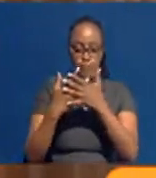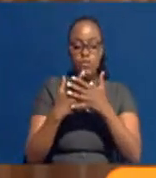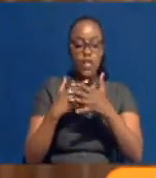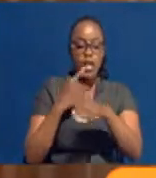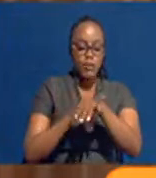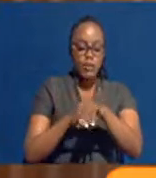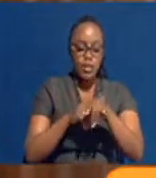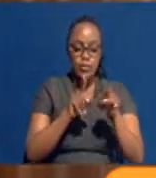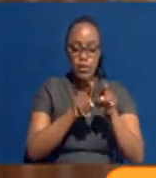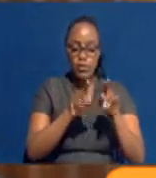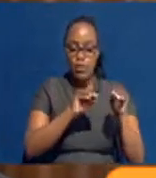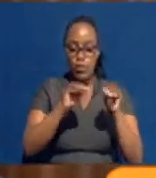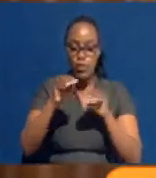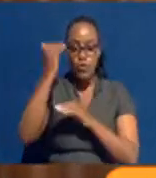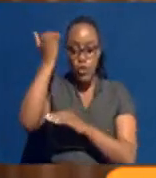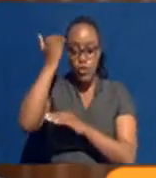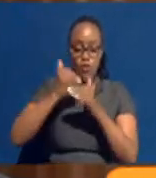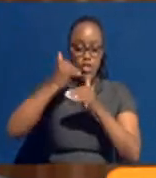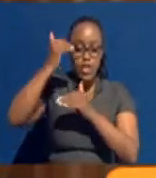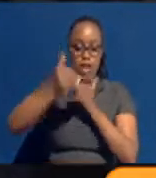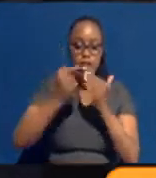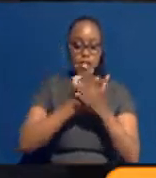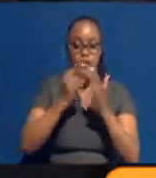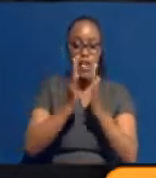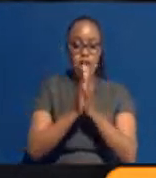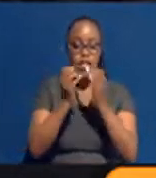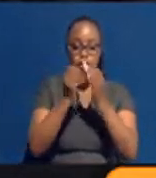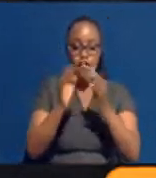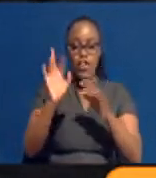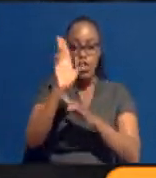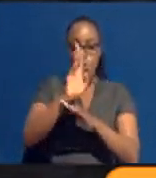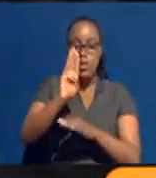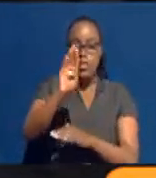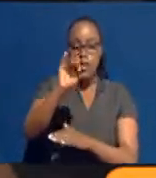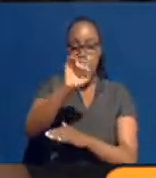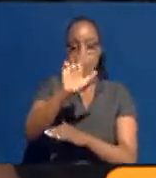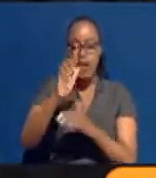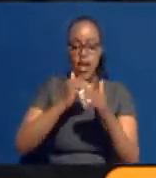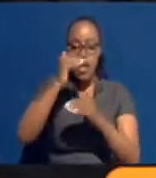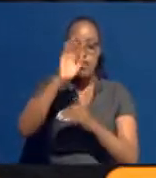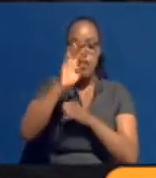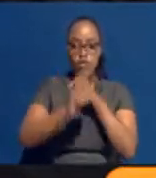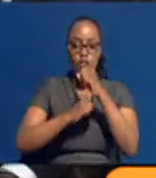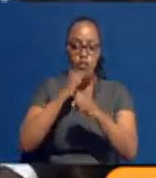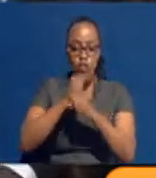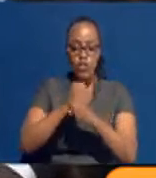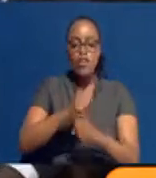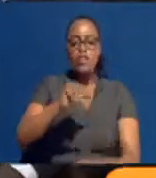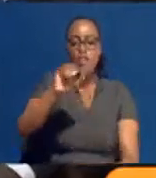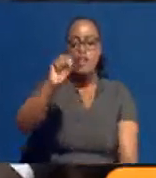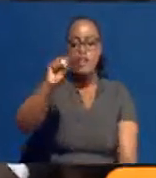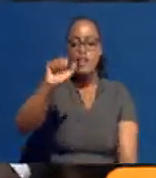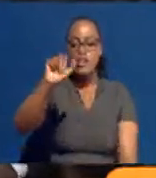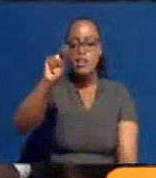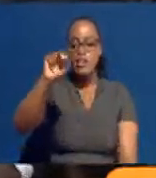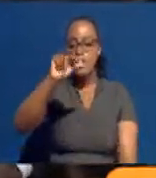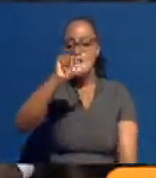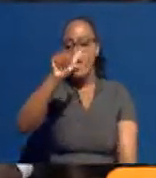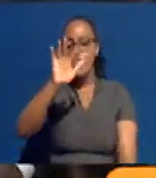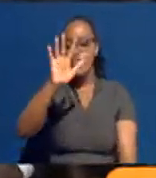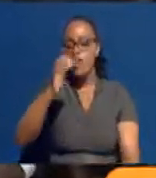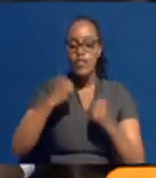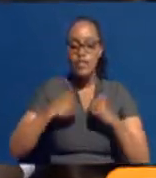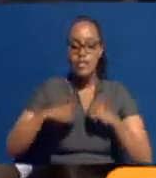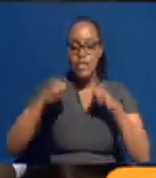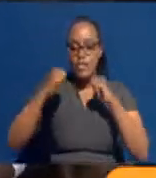were processed in court the following week and freed on bail. And after 4 years, Joe Tsang and five former senior officers